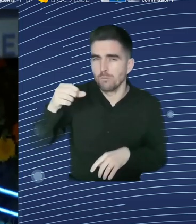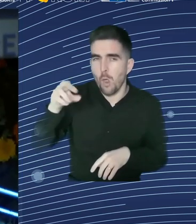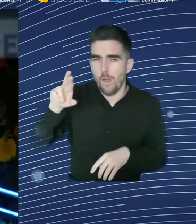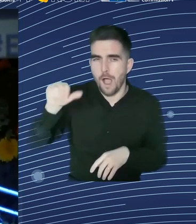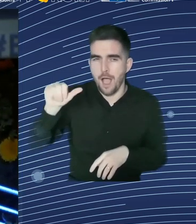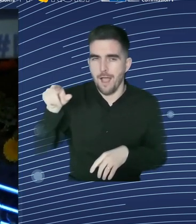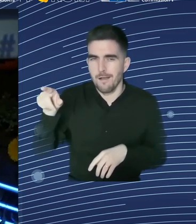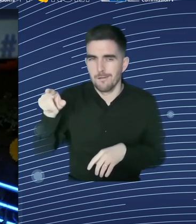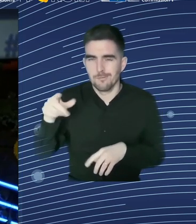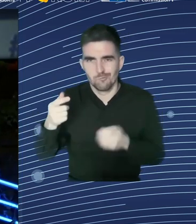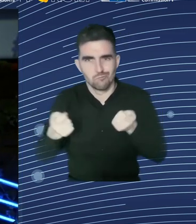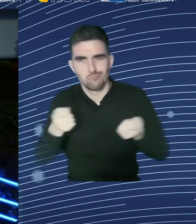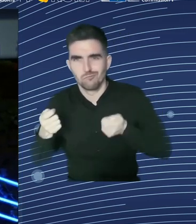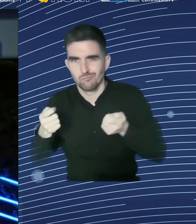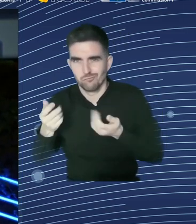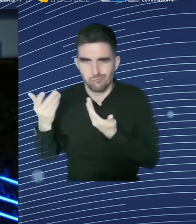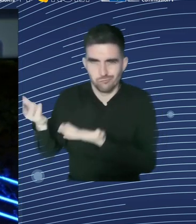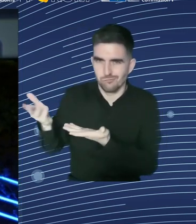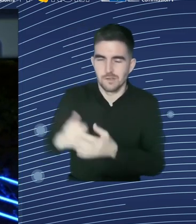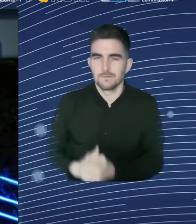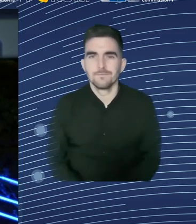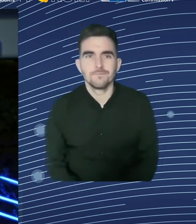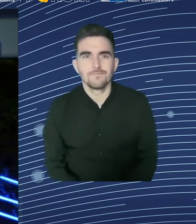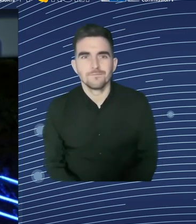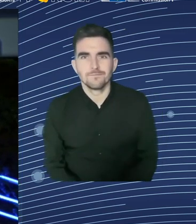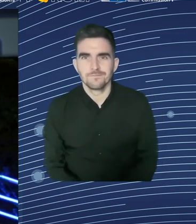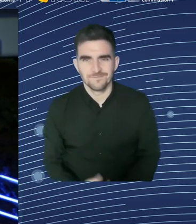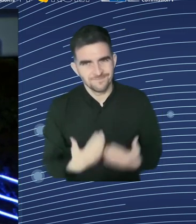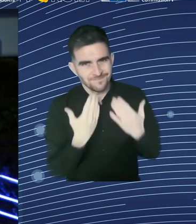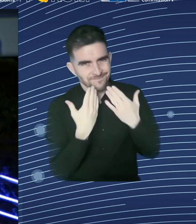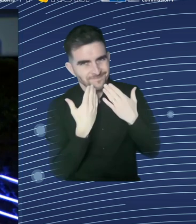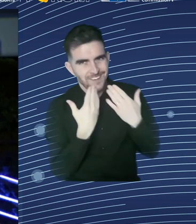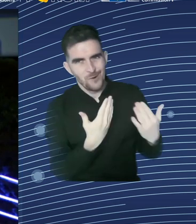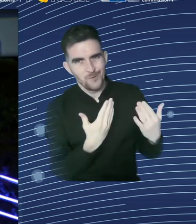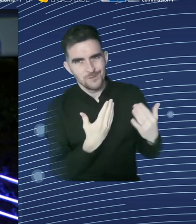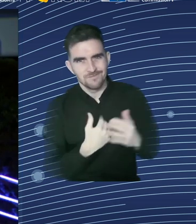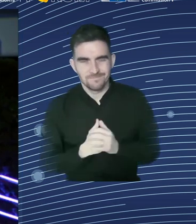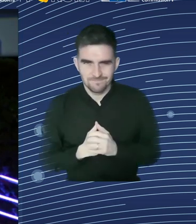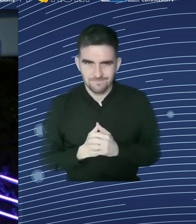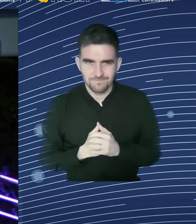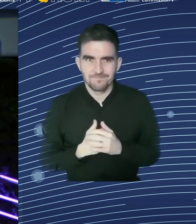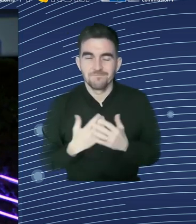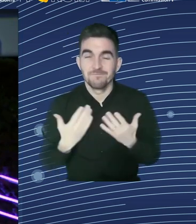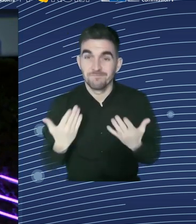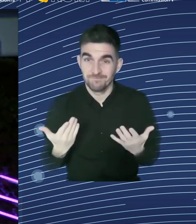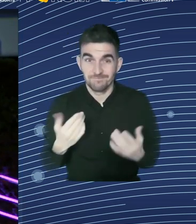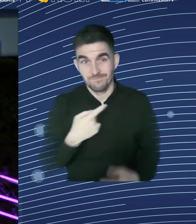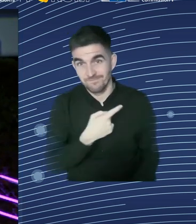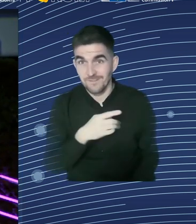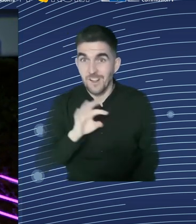So thank you very much to Florence for giving us the floor for the second session today, focused on presenting the results